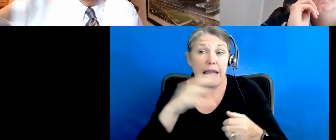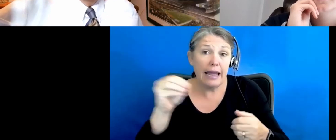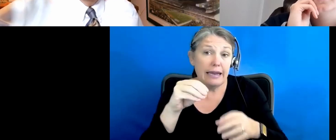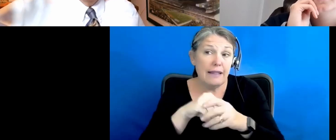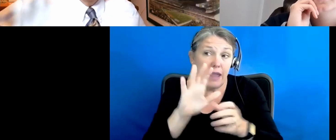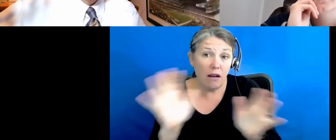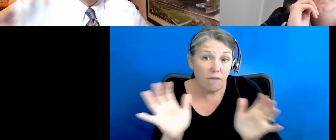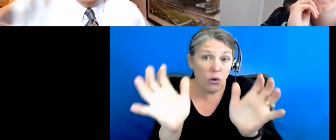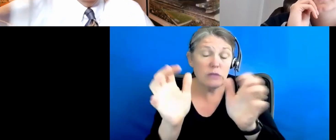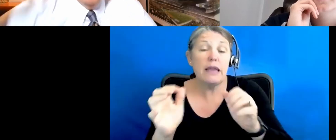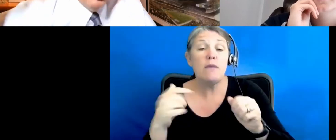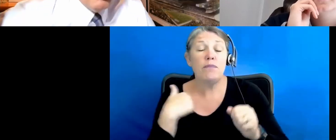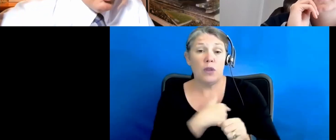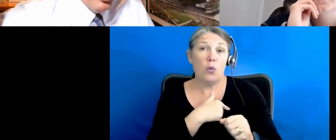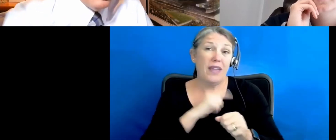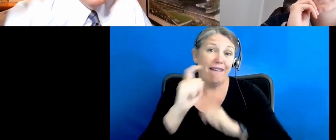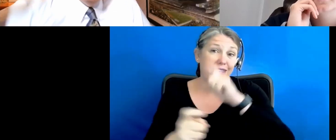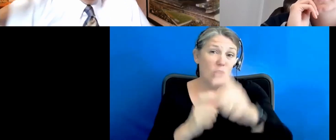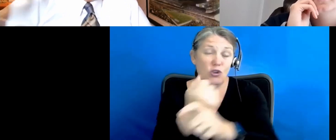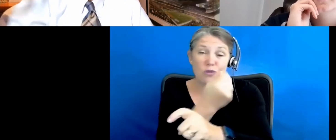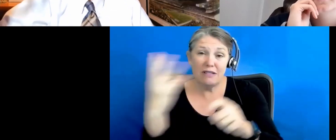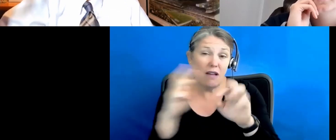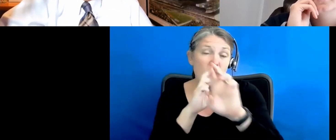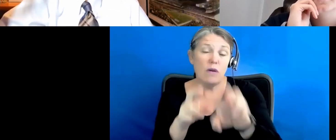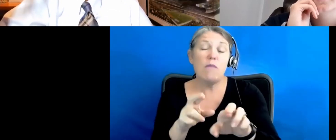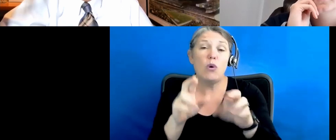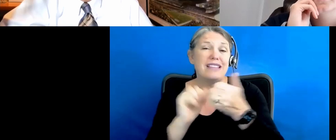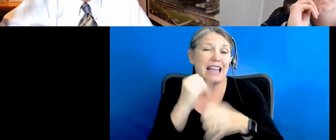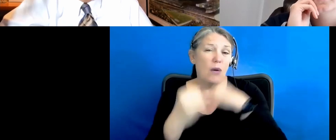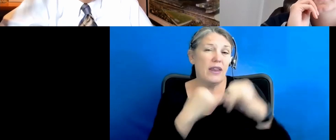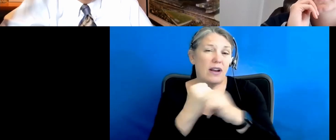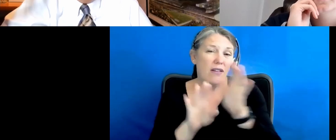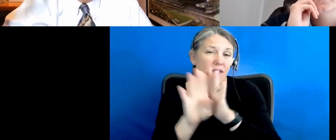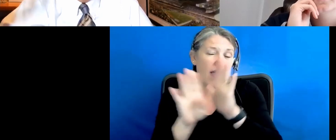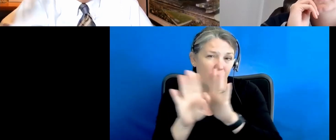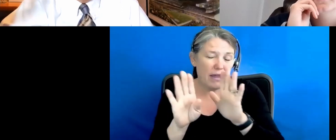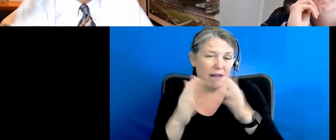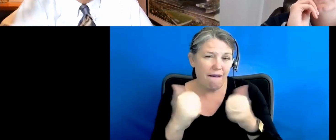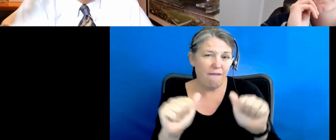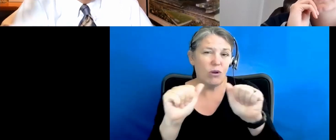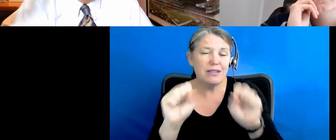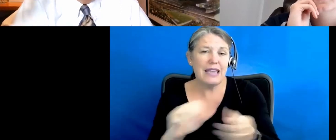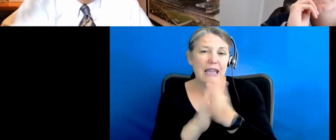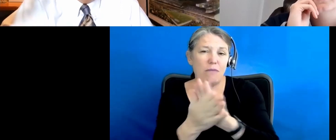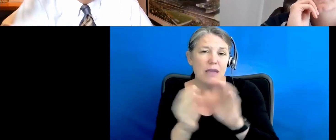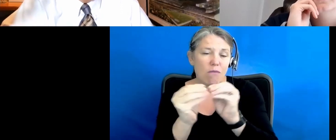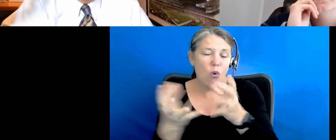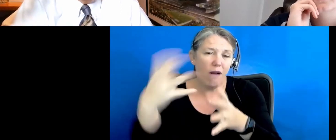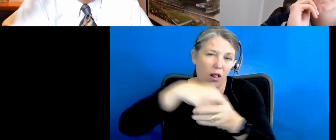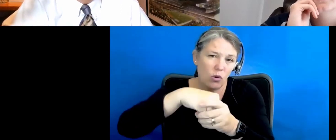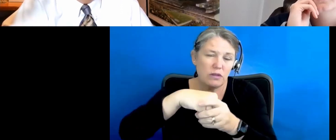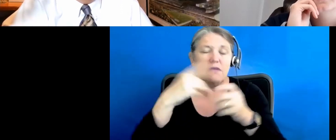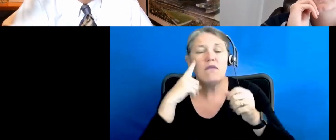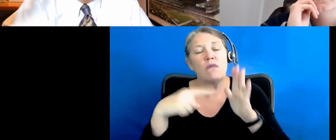efforts. We've issued a number of reports on how international development efforts can be more inclusive.